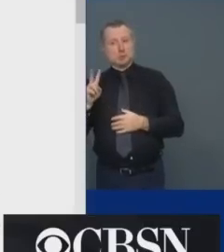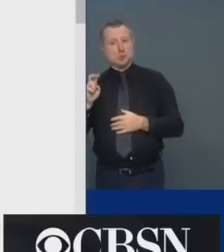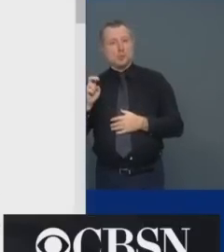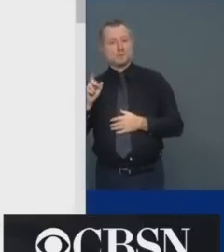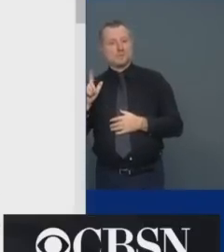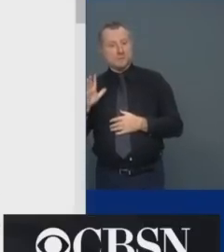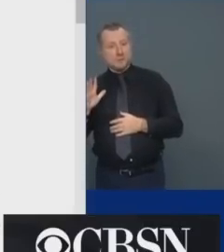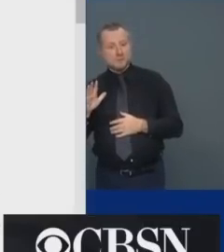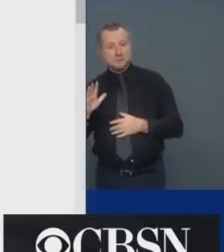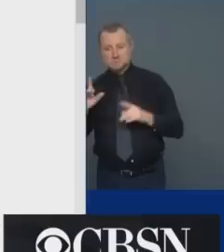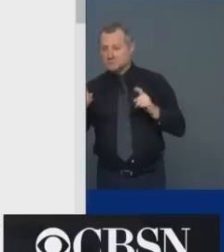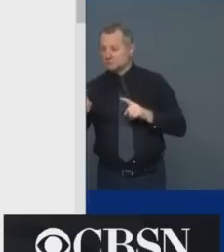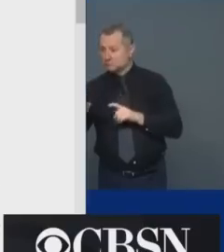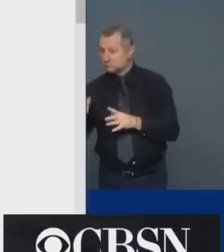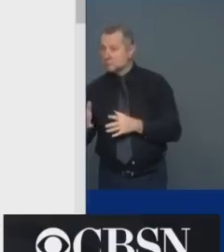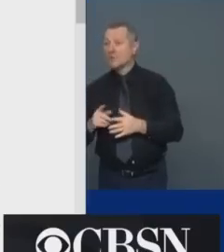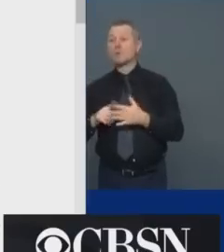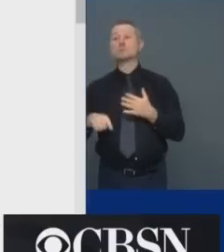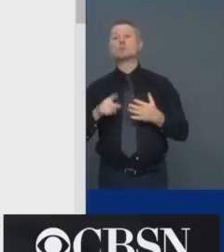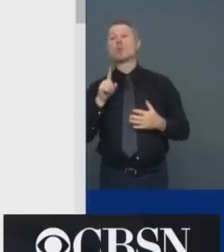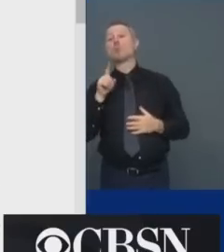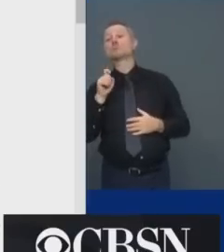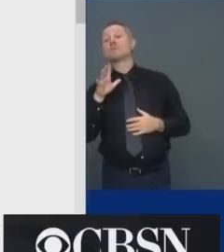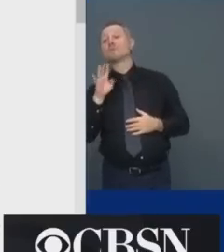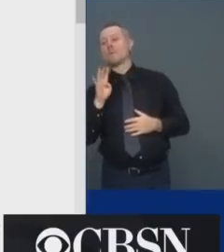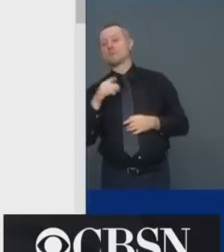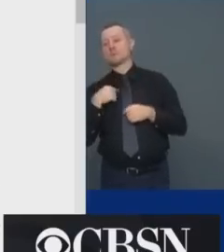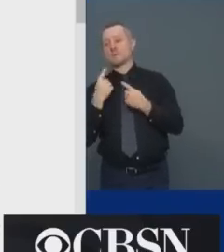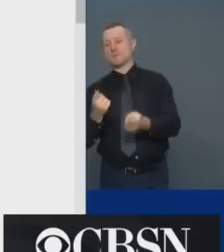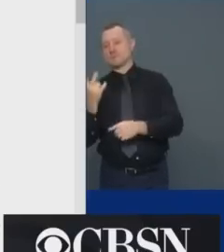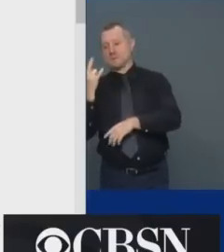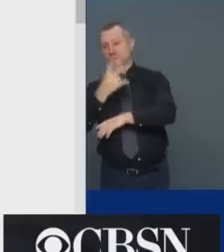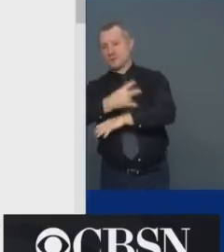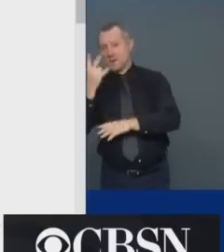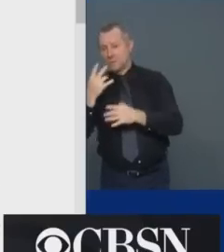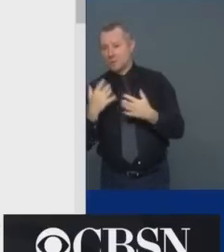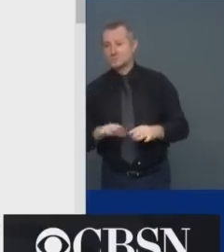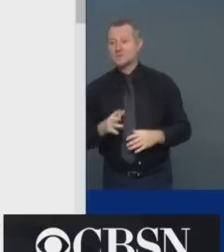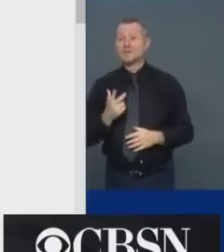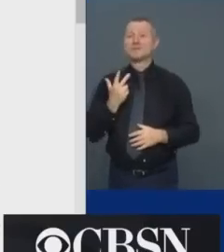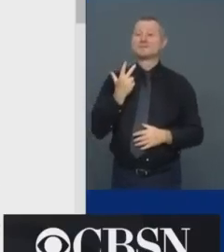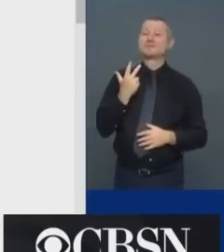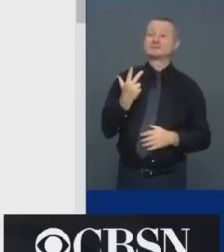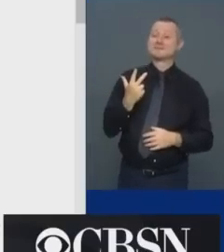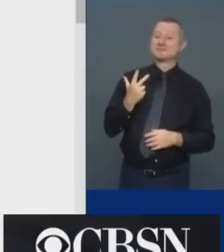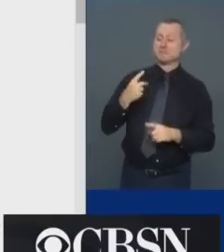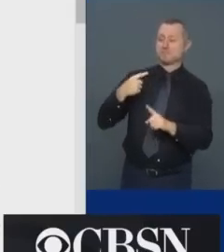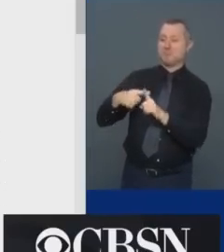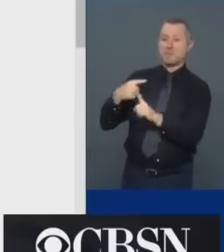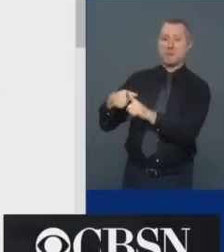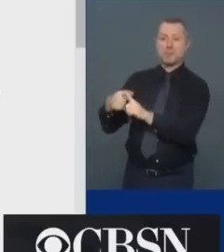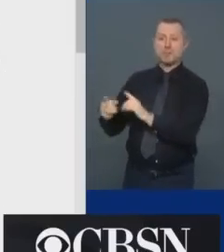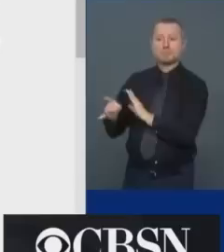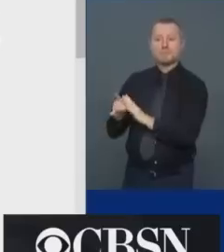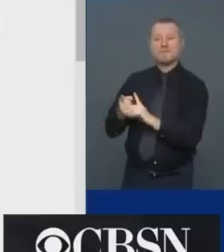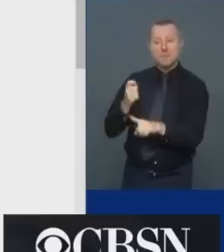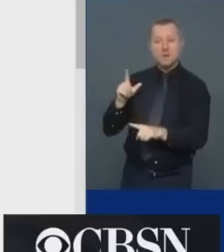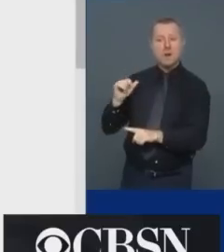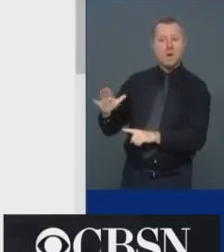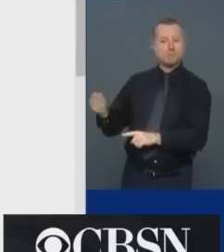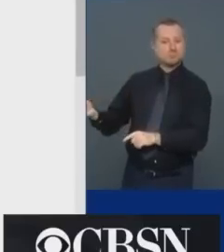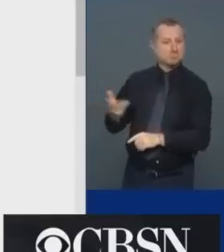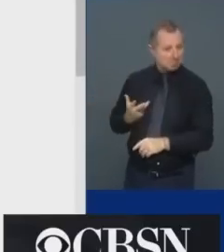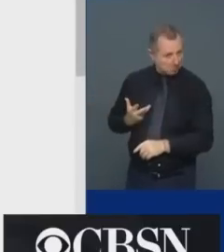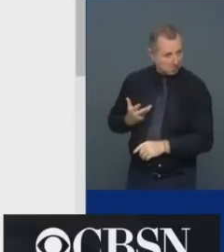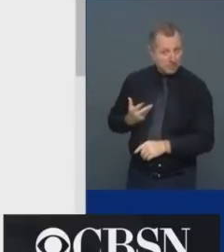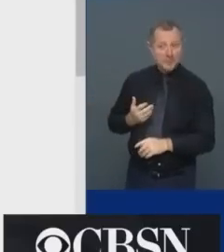tests, 154 last 7 days, and 3 total positives. So that is from the labs. That is the data we collect from the labs.